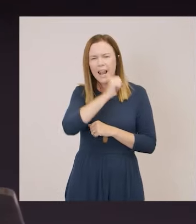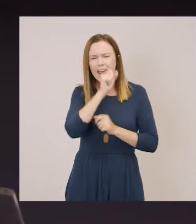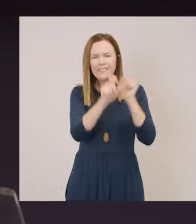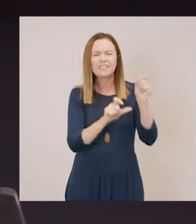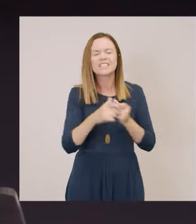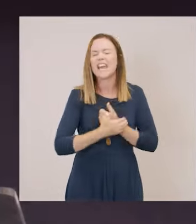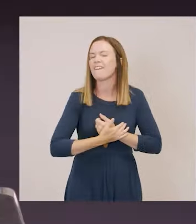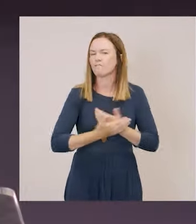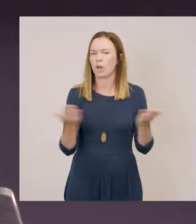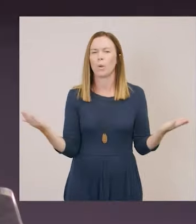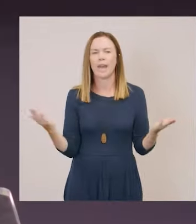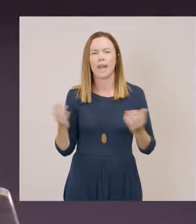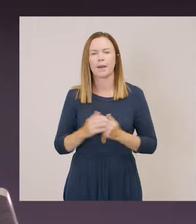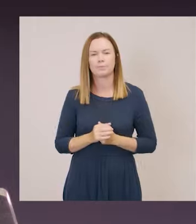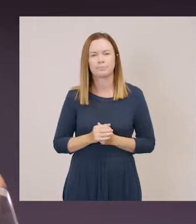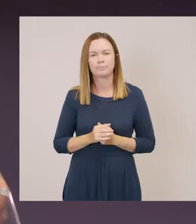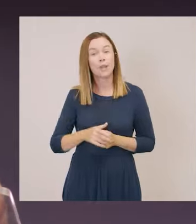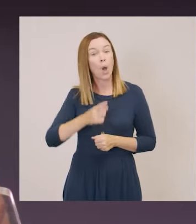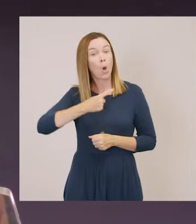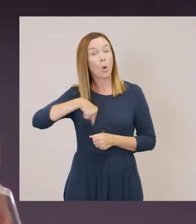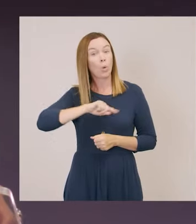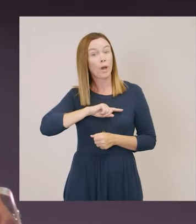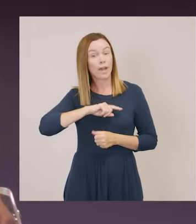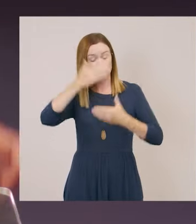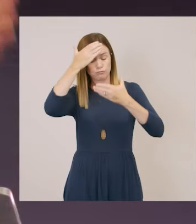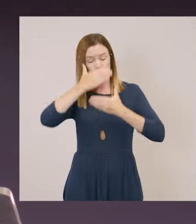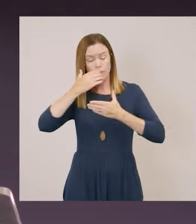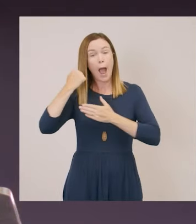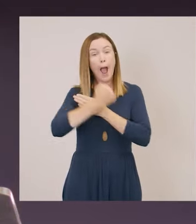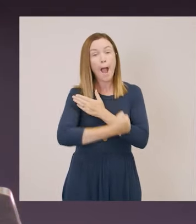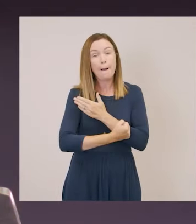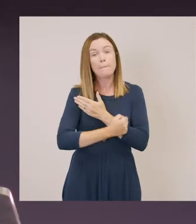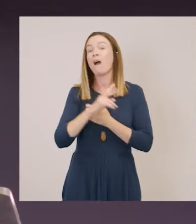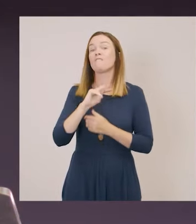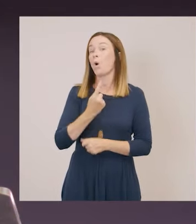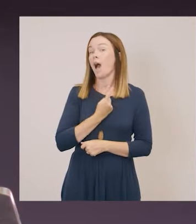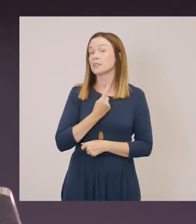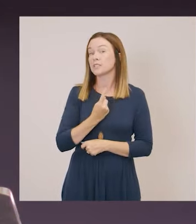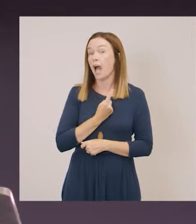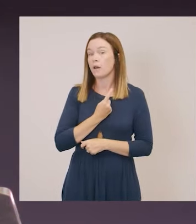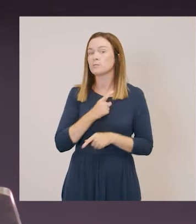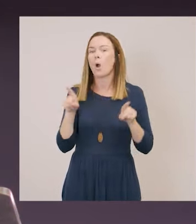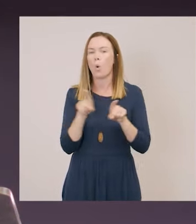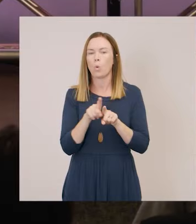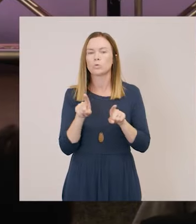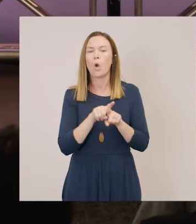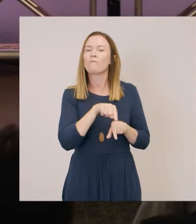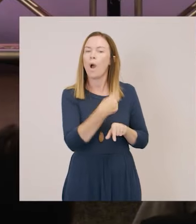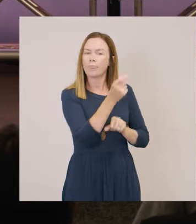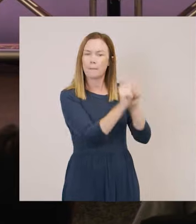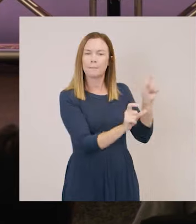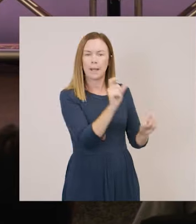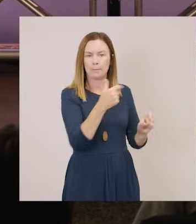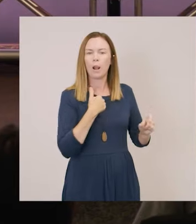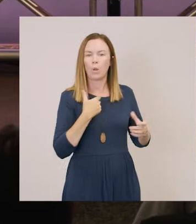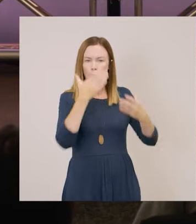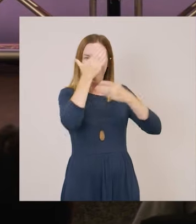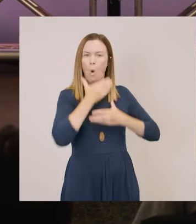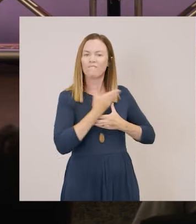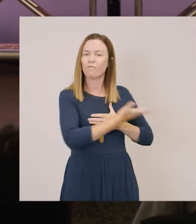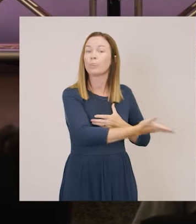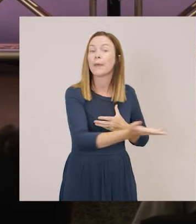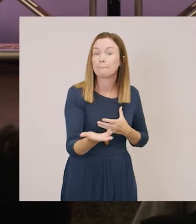everywhere. We put on our armor, not only for ourselves, but for those around us.